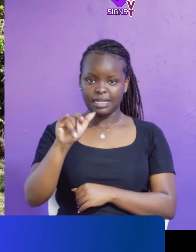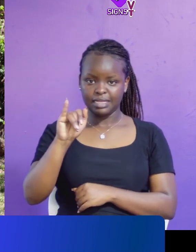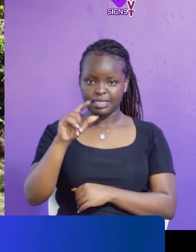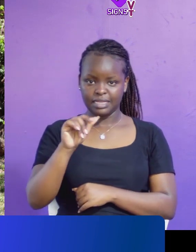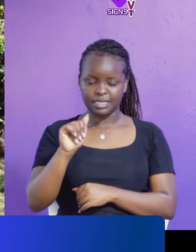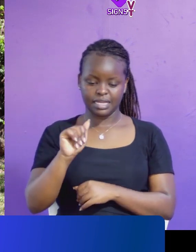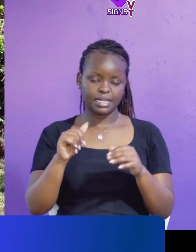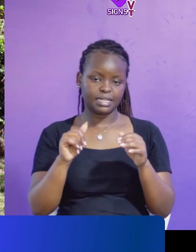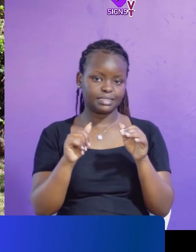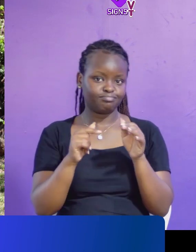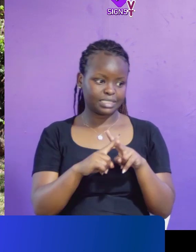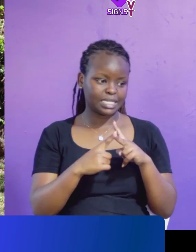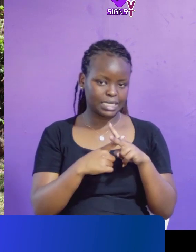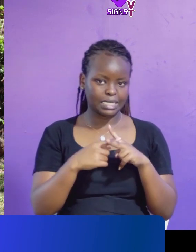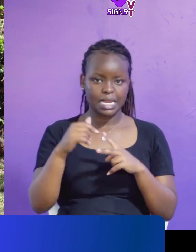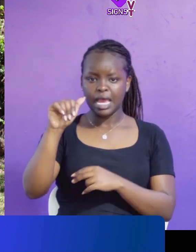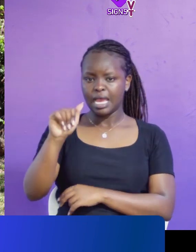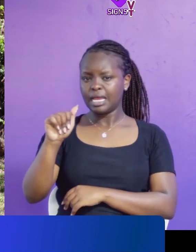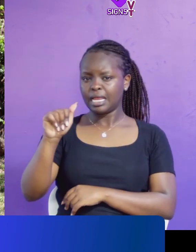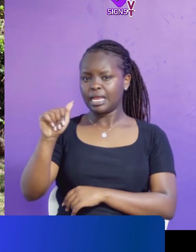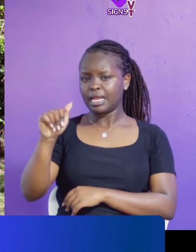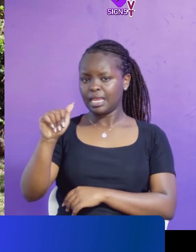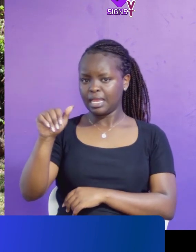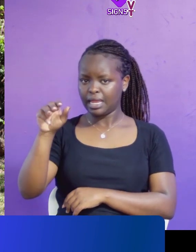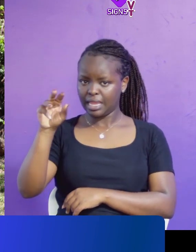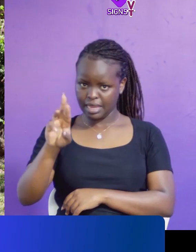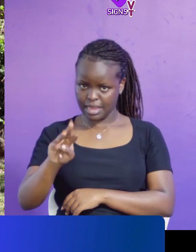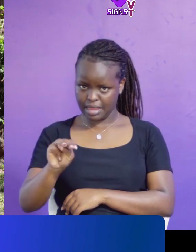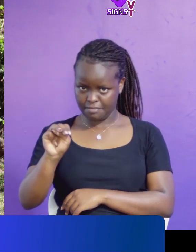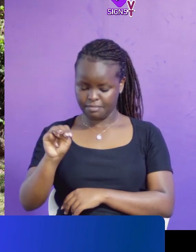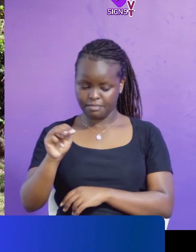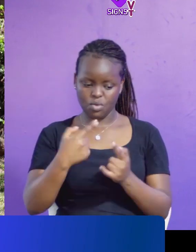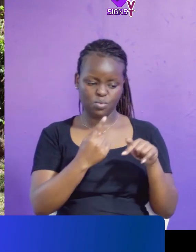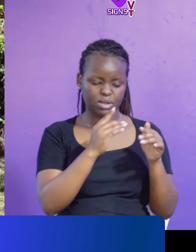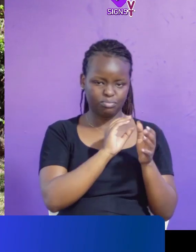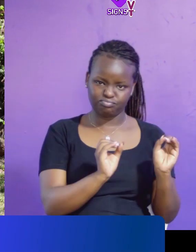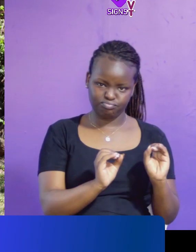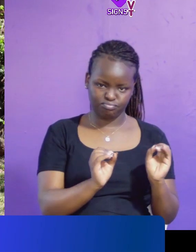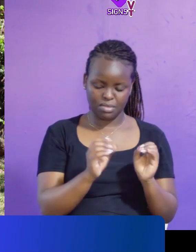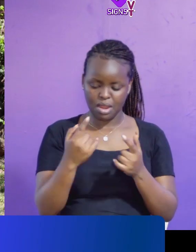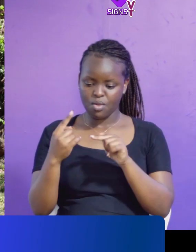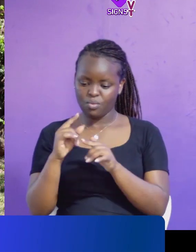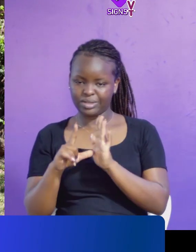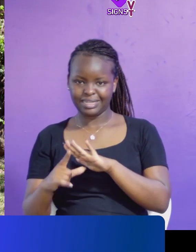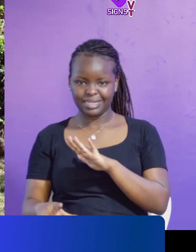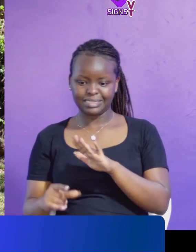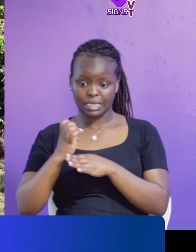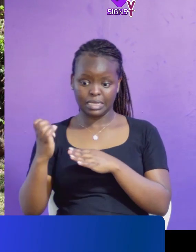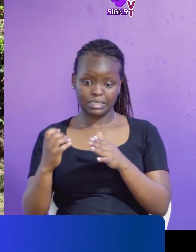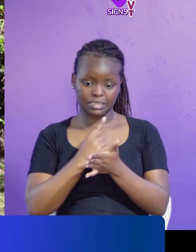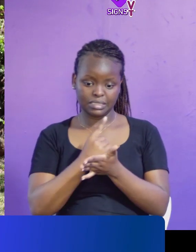Atletico Madrid had failed to win a game, and that winless run came to an end this weekend